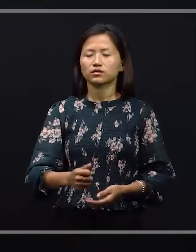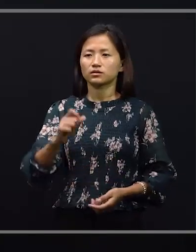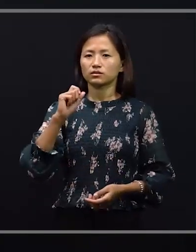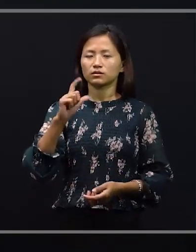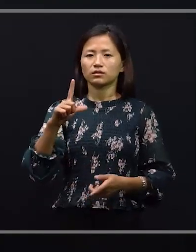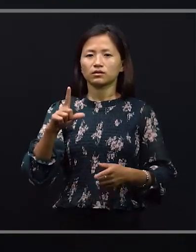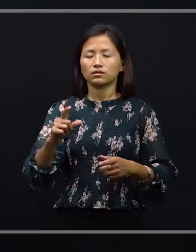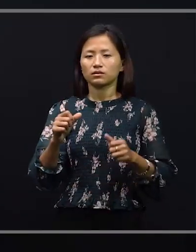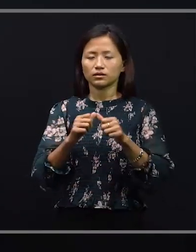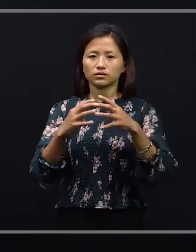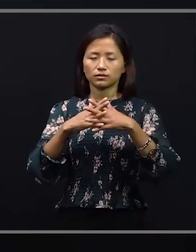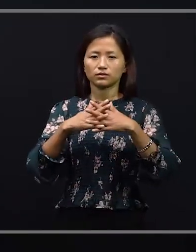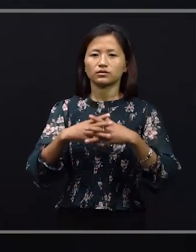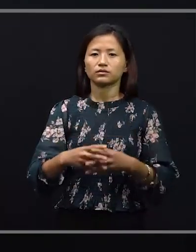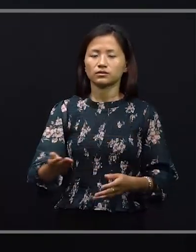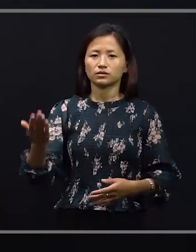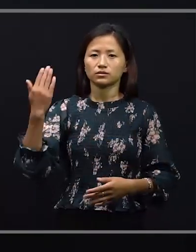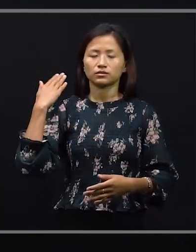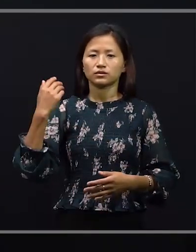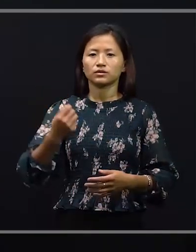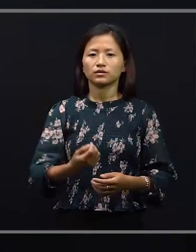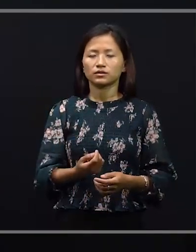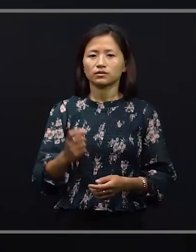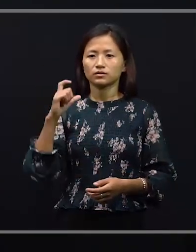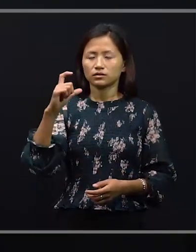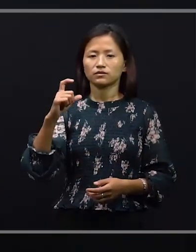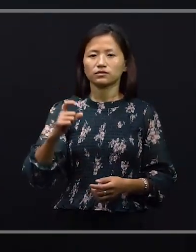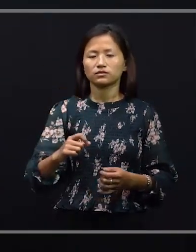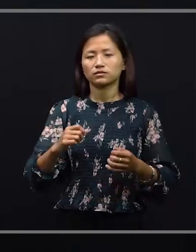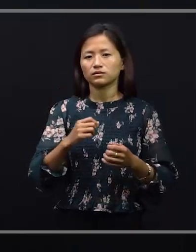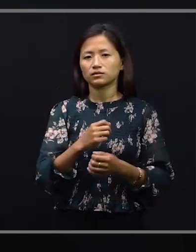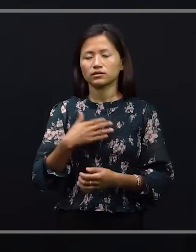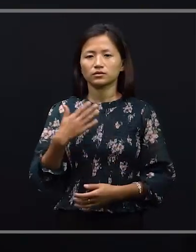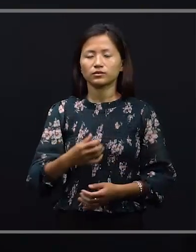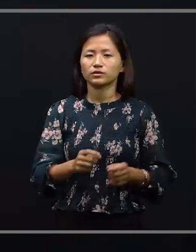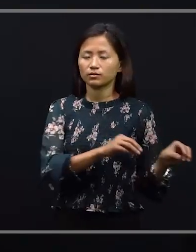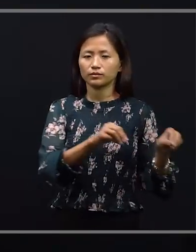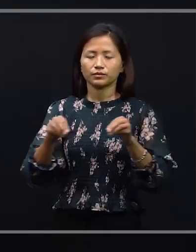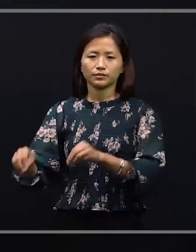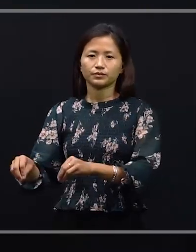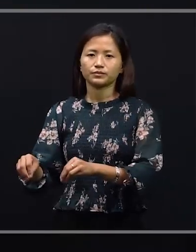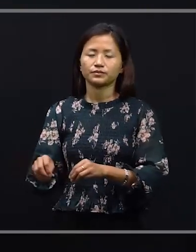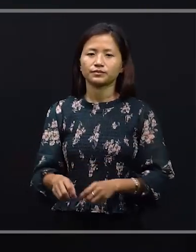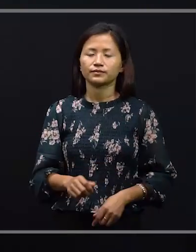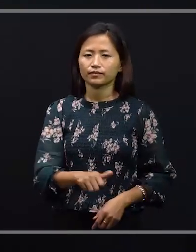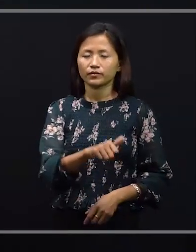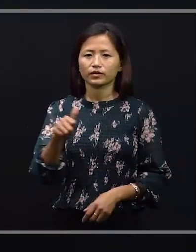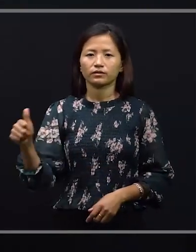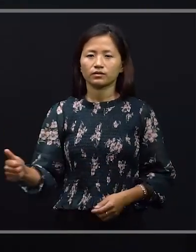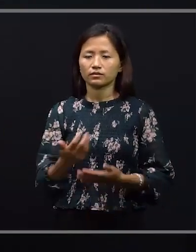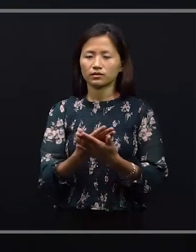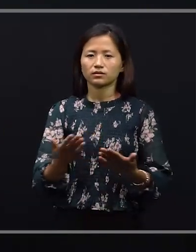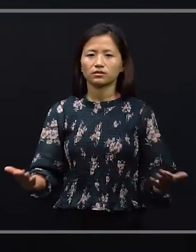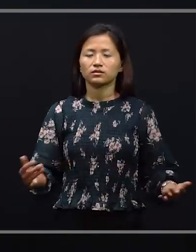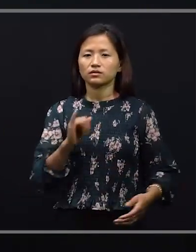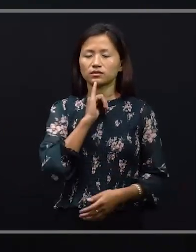Okay, so this was done during the civil disobedience movement. Then another thing is,